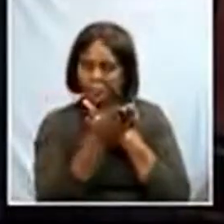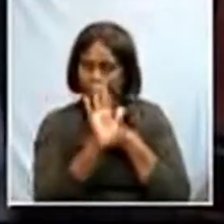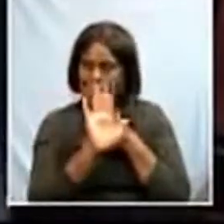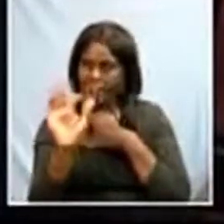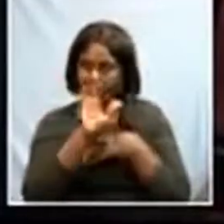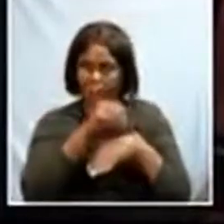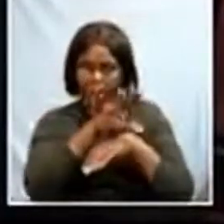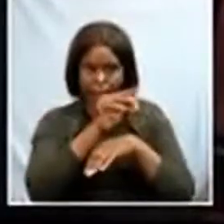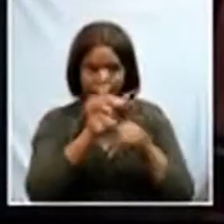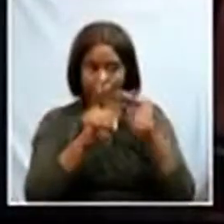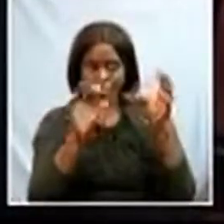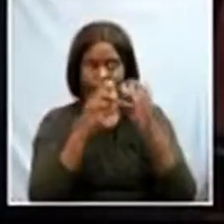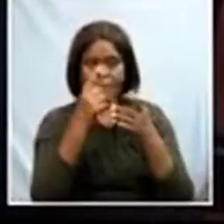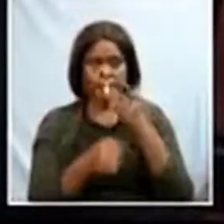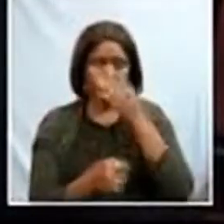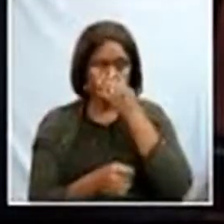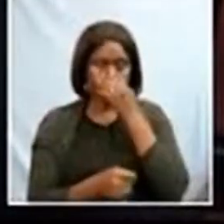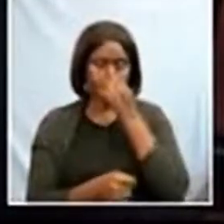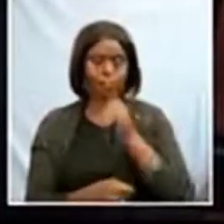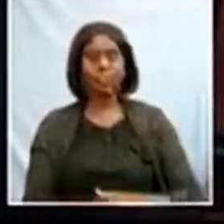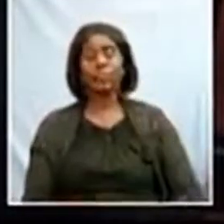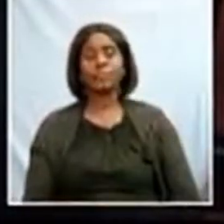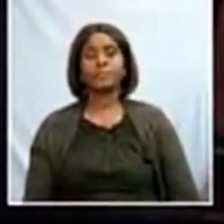advice to the committee?